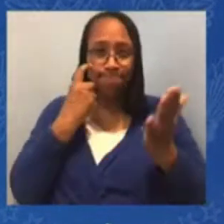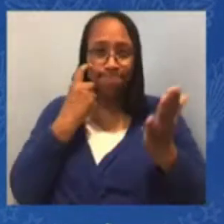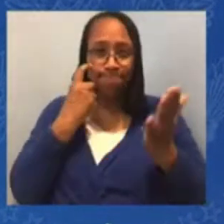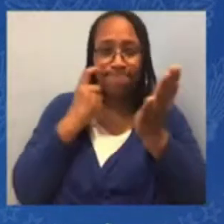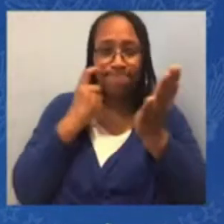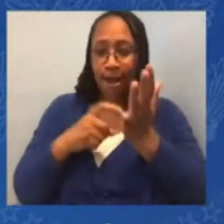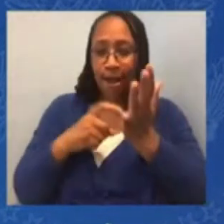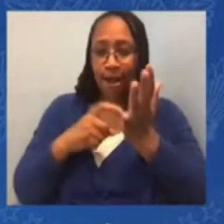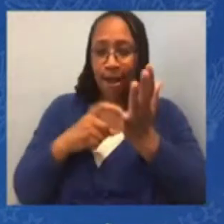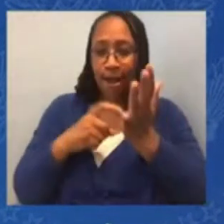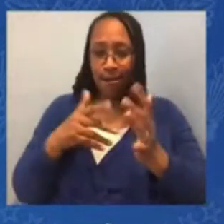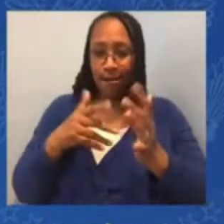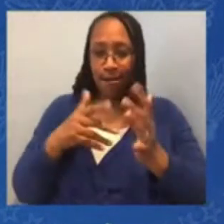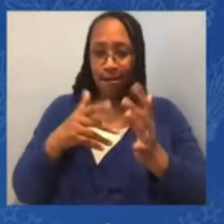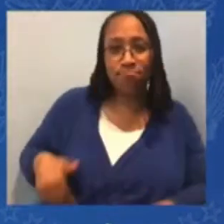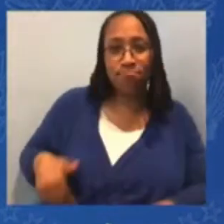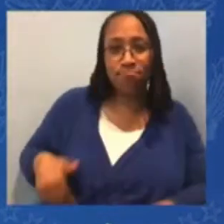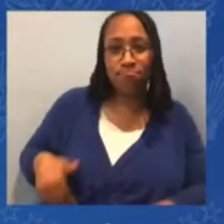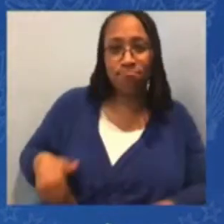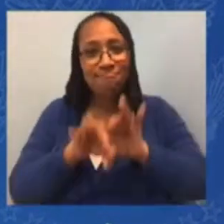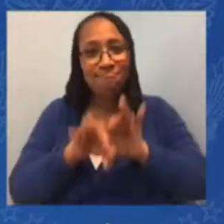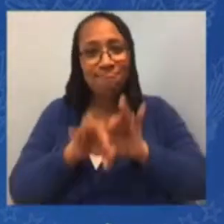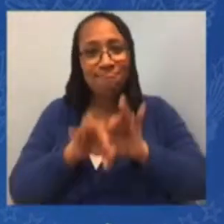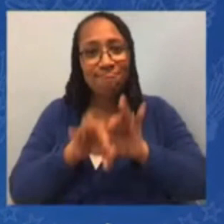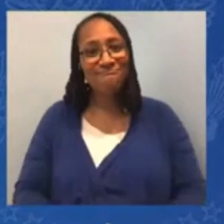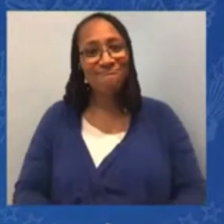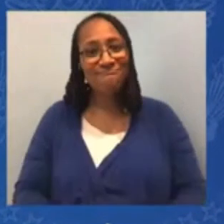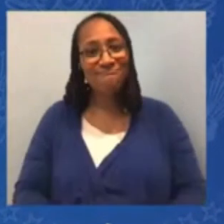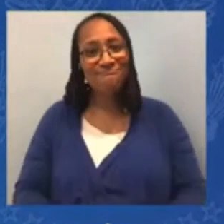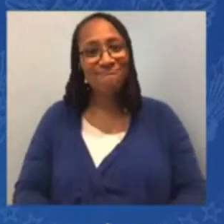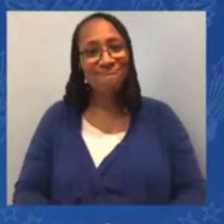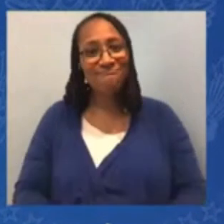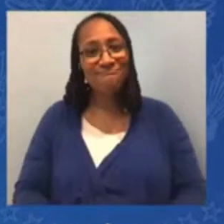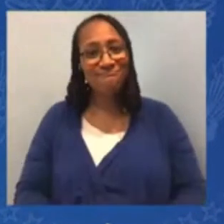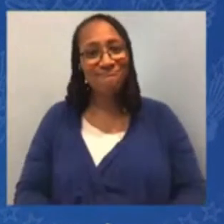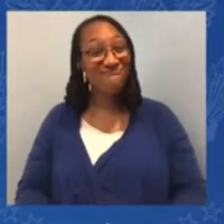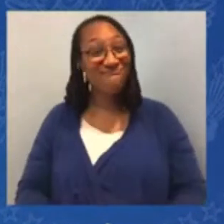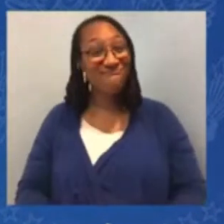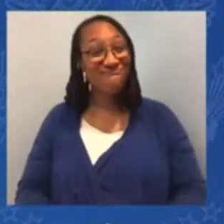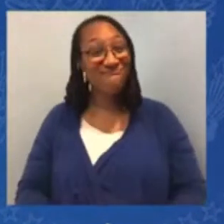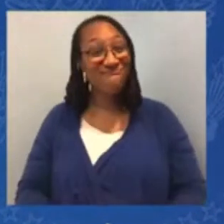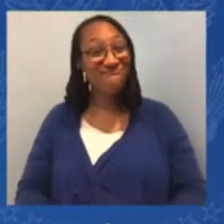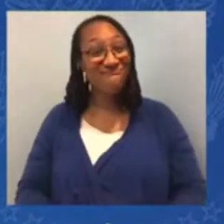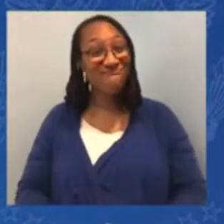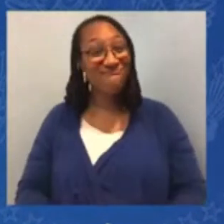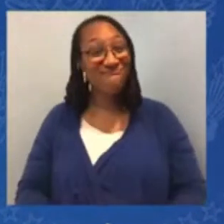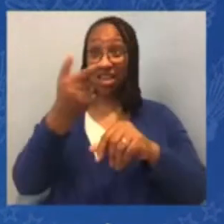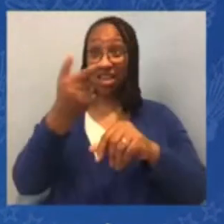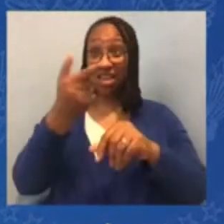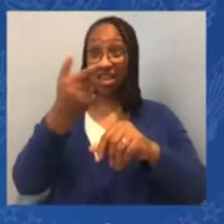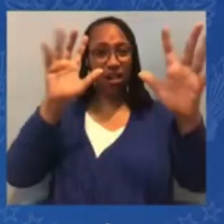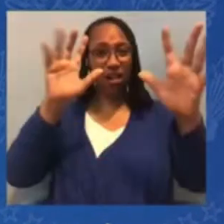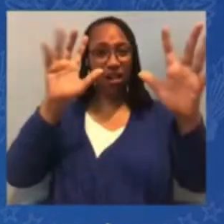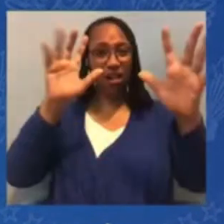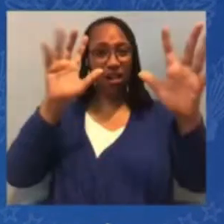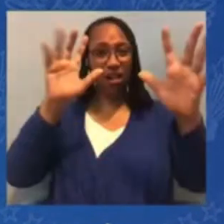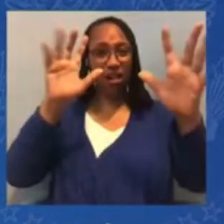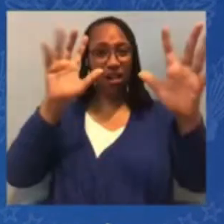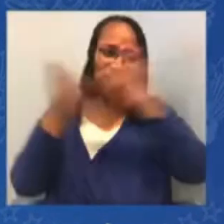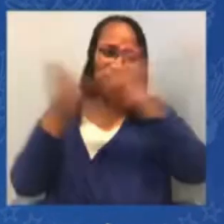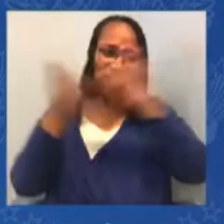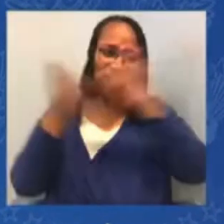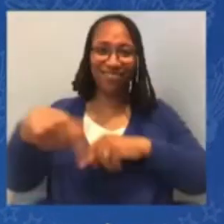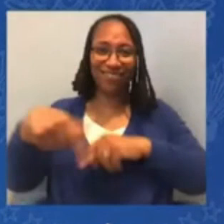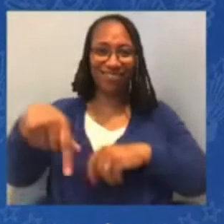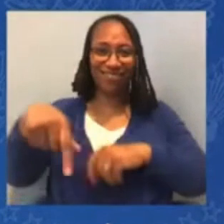proving we can do more than just thoughts and prayers. You're changing our politics. You're registering voters. You're